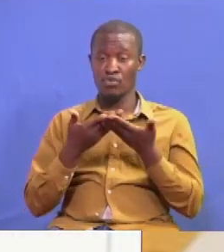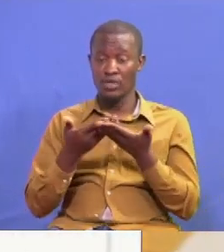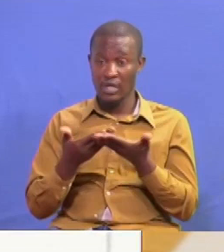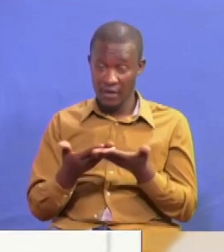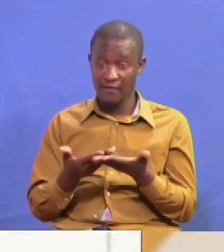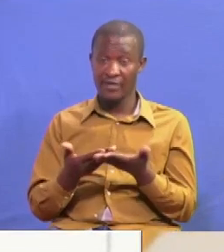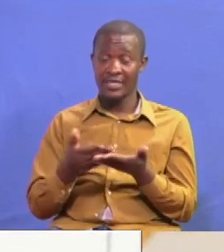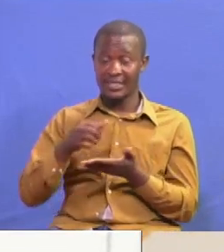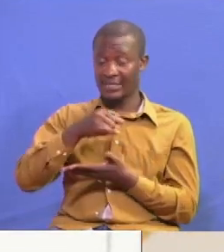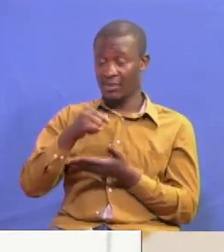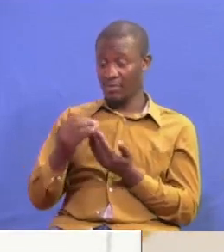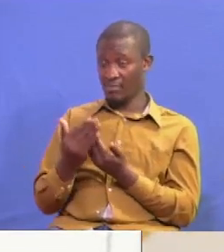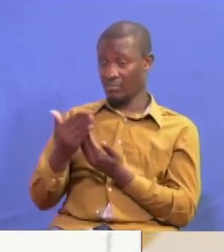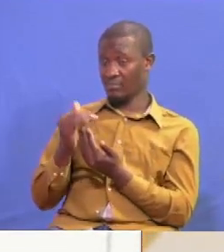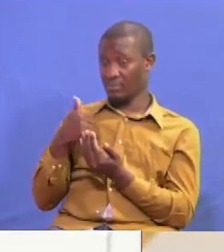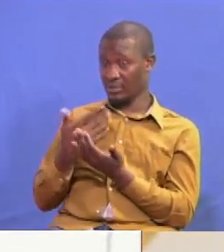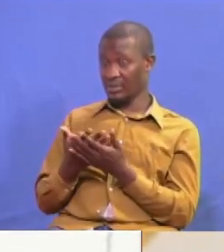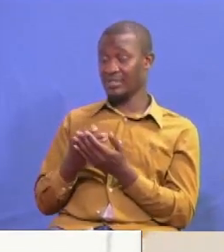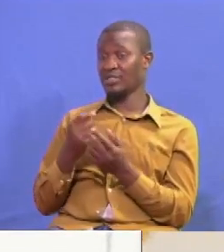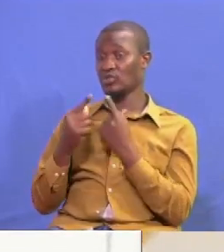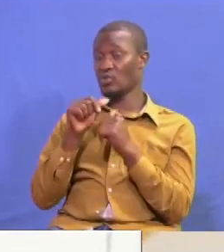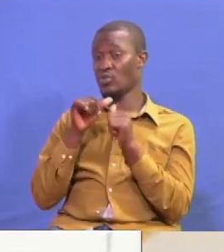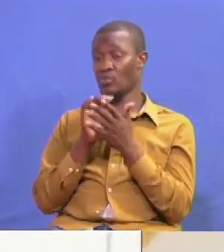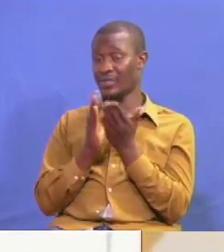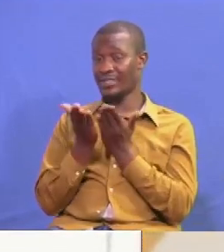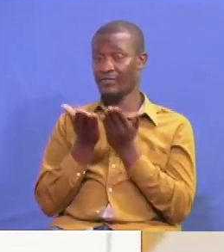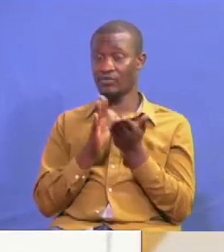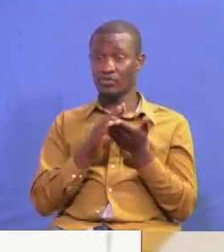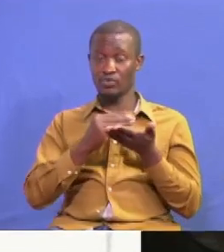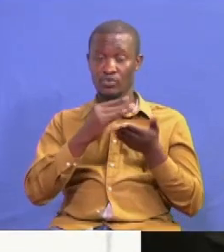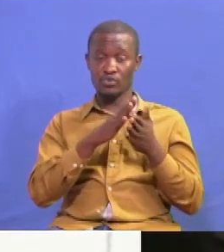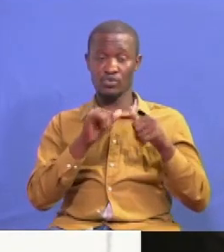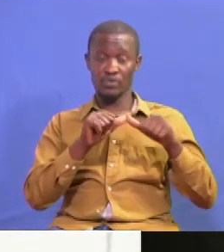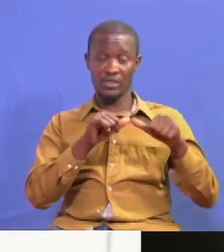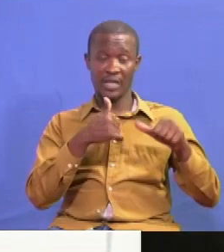comprehensive psychosocial care and counseling services to the students who